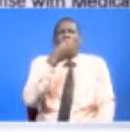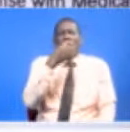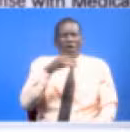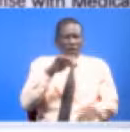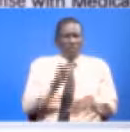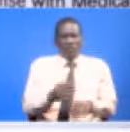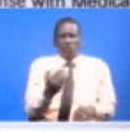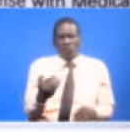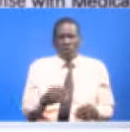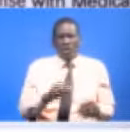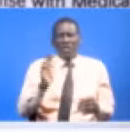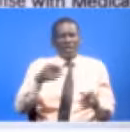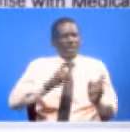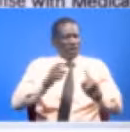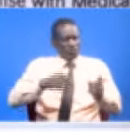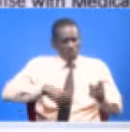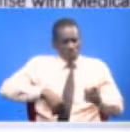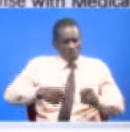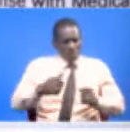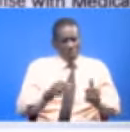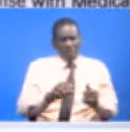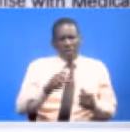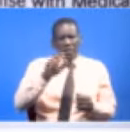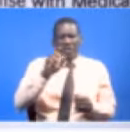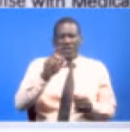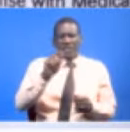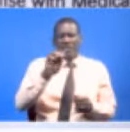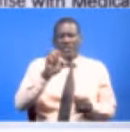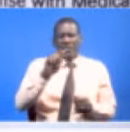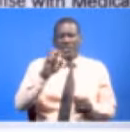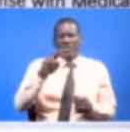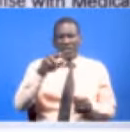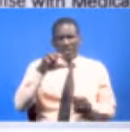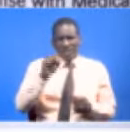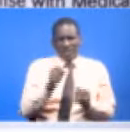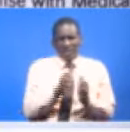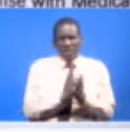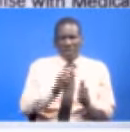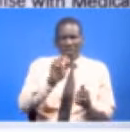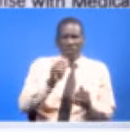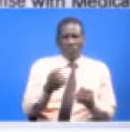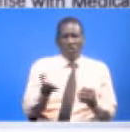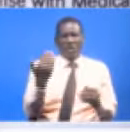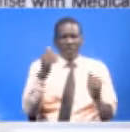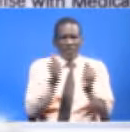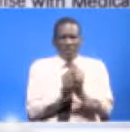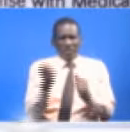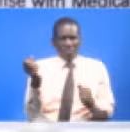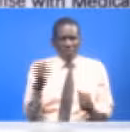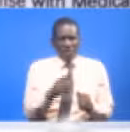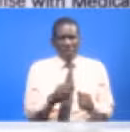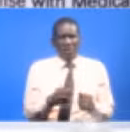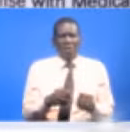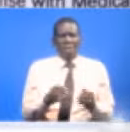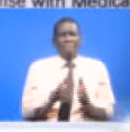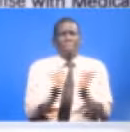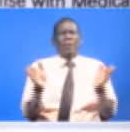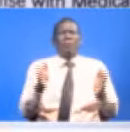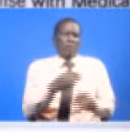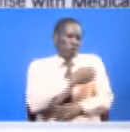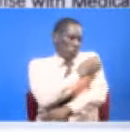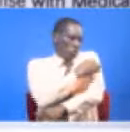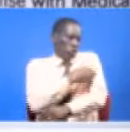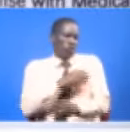not procured the diphtheria, tetanus and pertussis vaccine for 10 months, with public hospital reporting